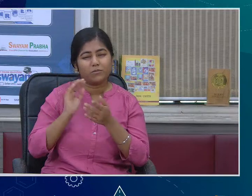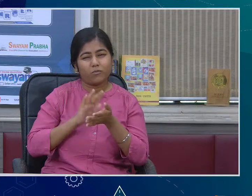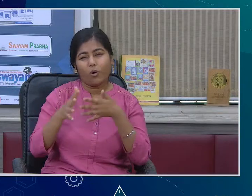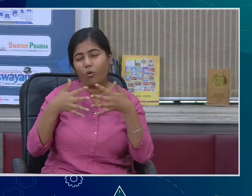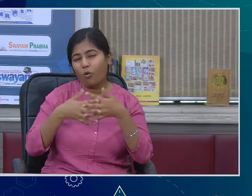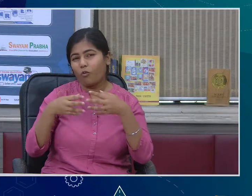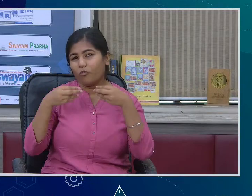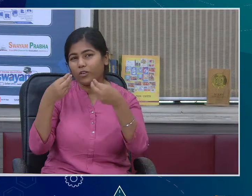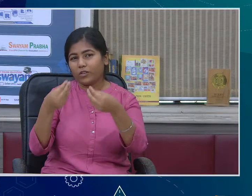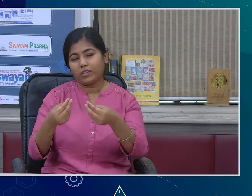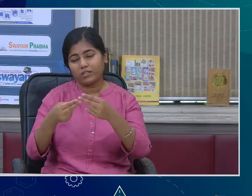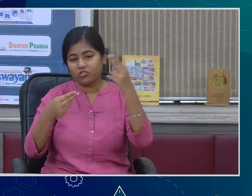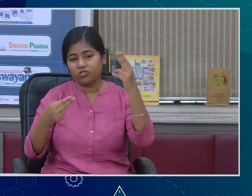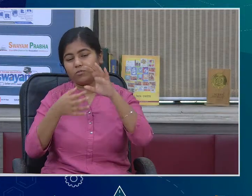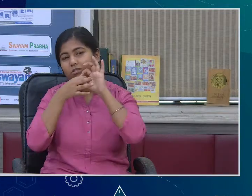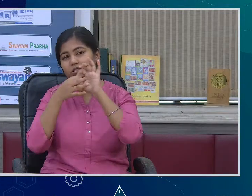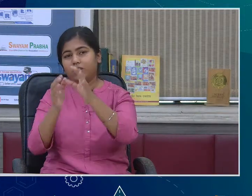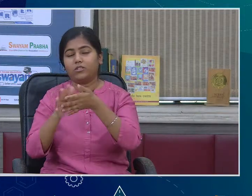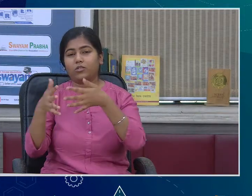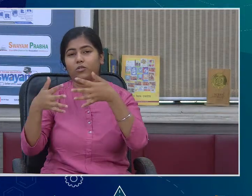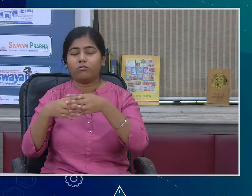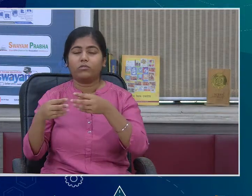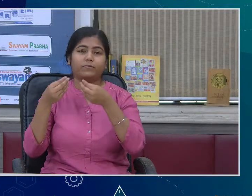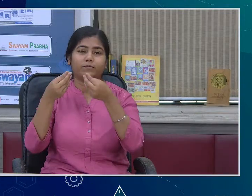homework on the basis of this chapter. Ma'am.